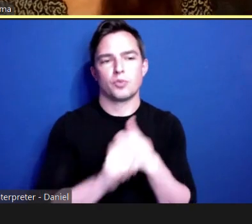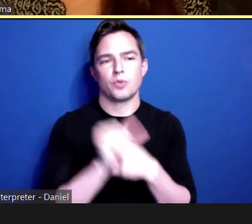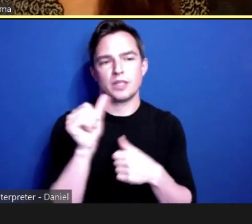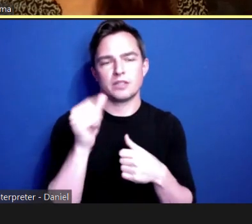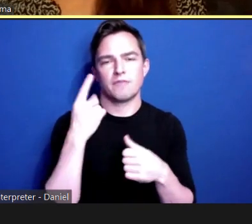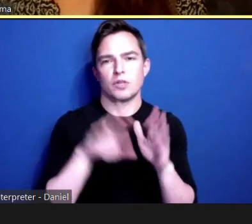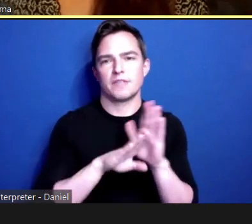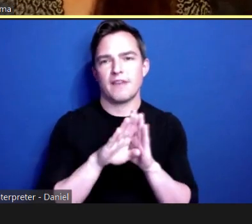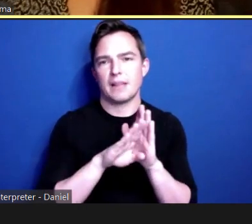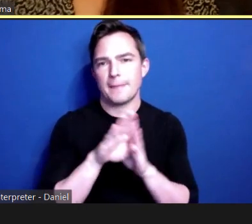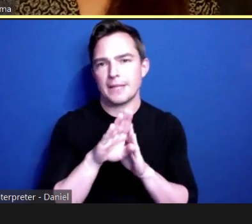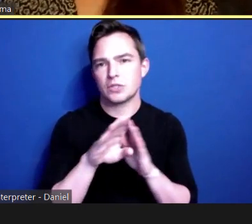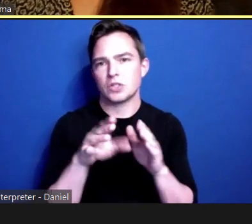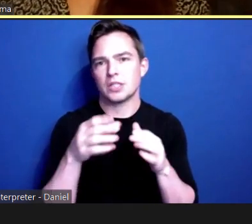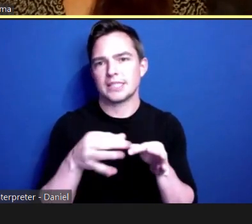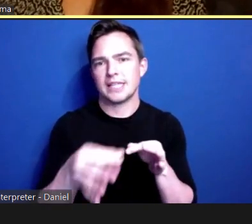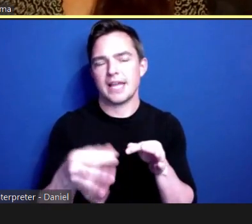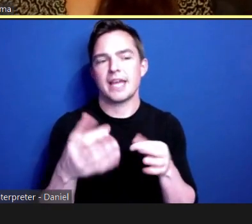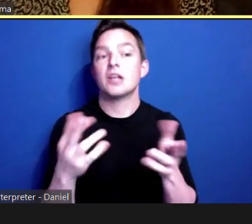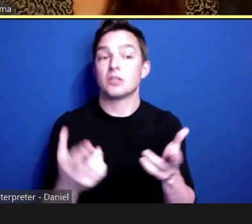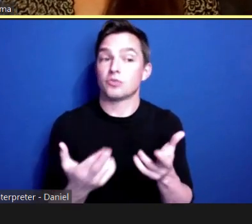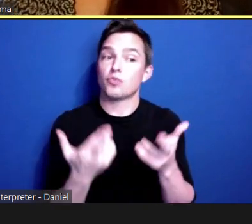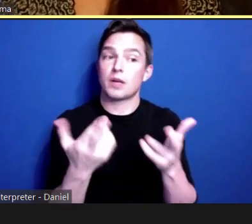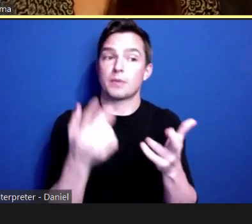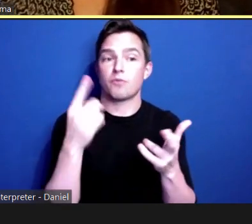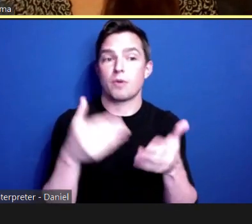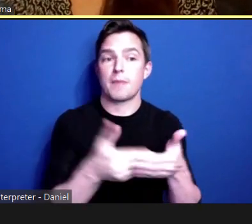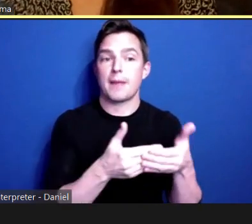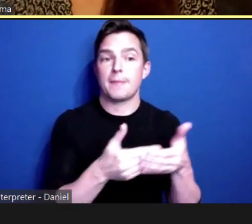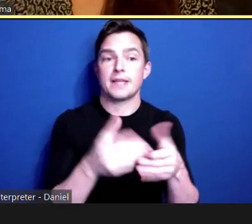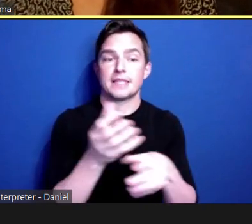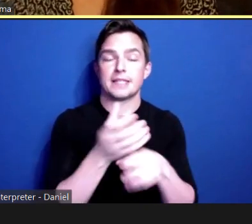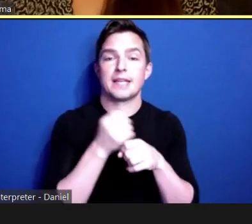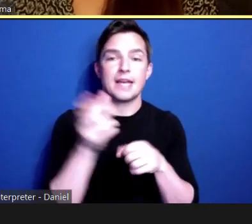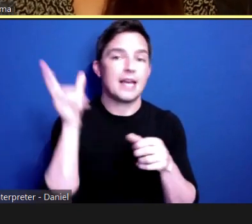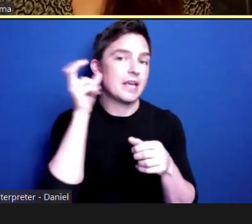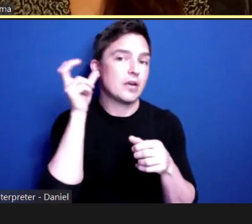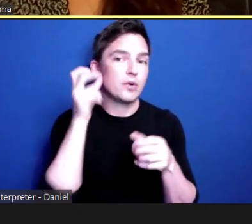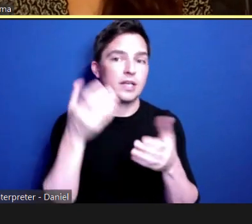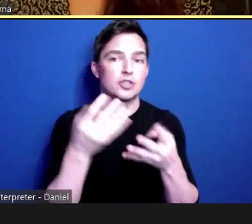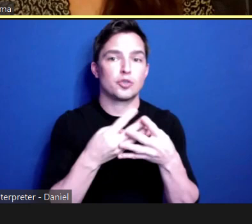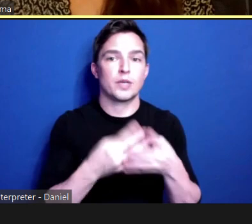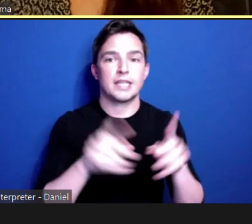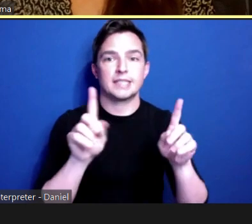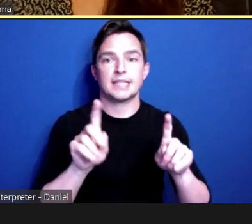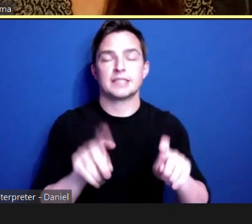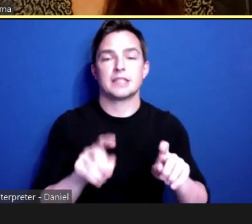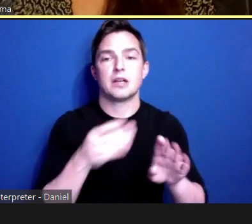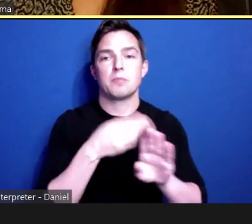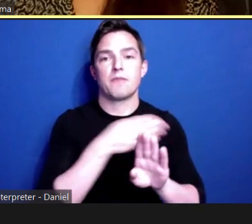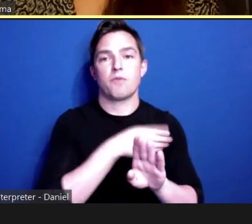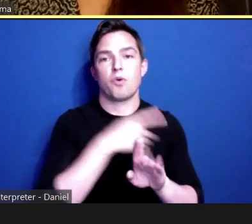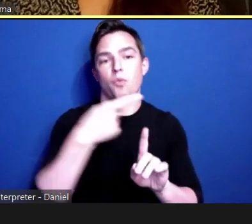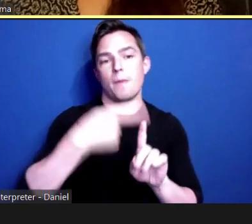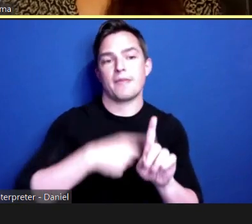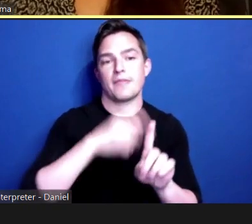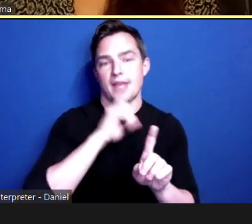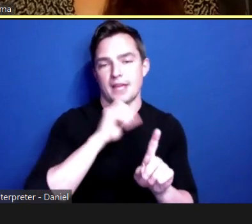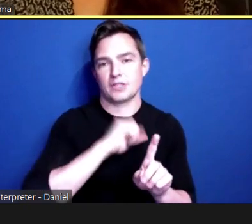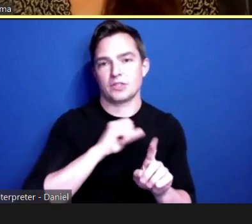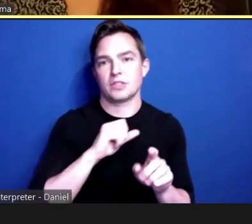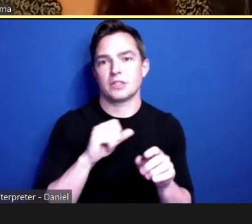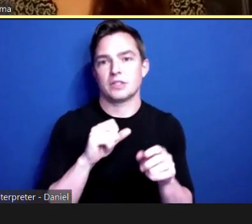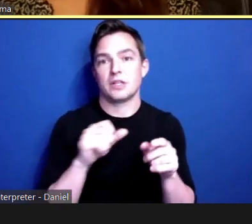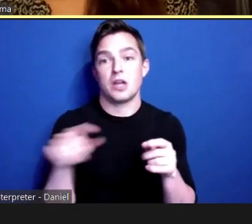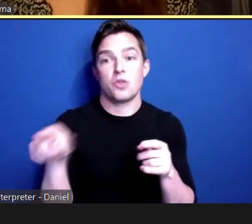developmental delays, it is recommended for babies to get a hearing screen before 1 month of age. And those who did not